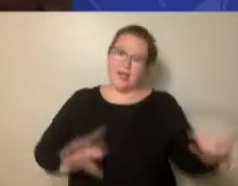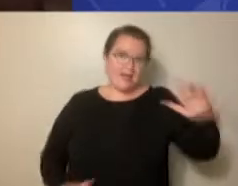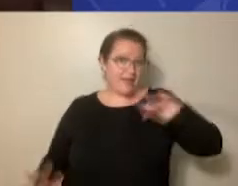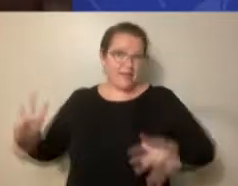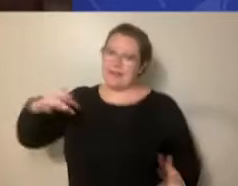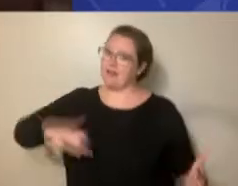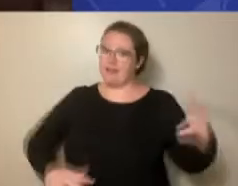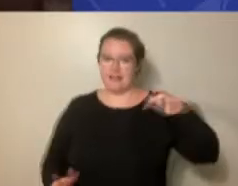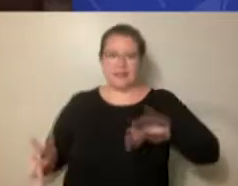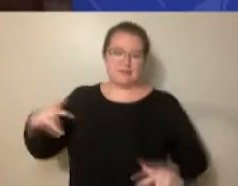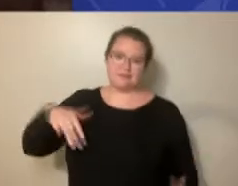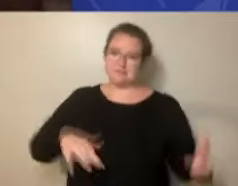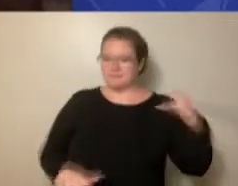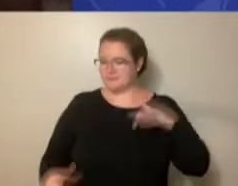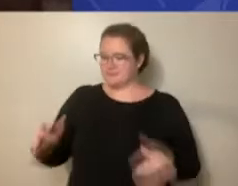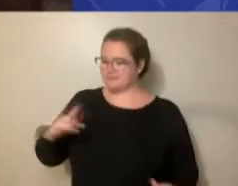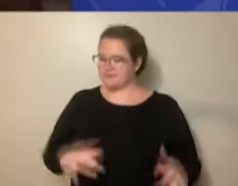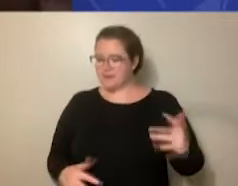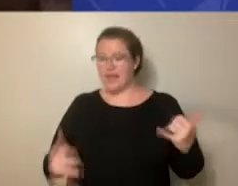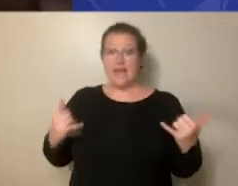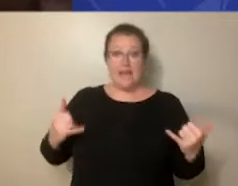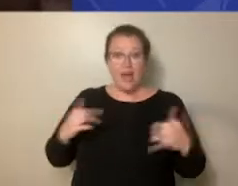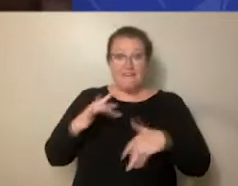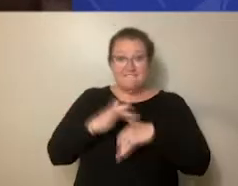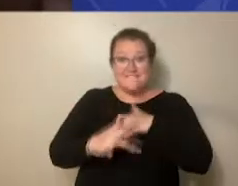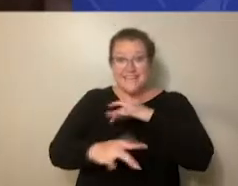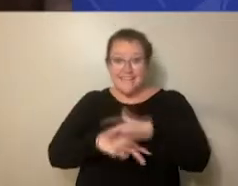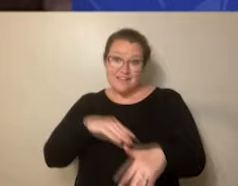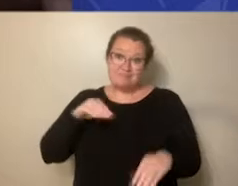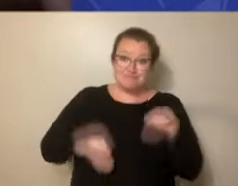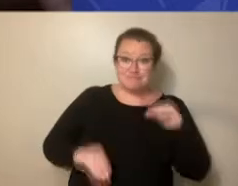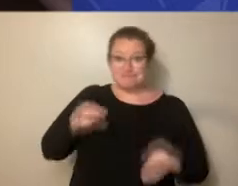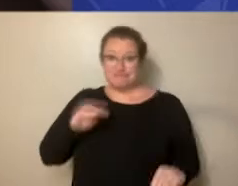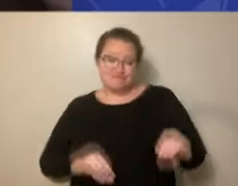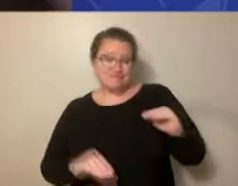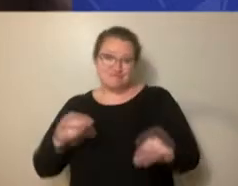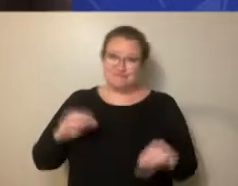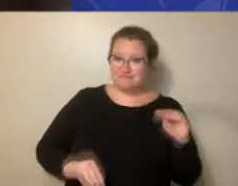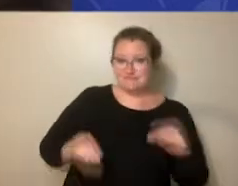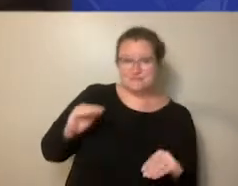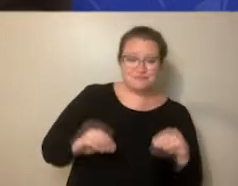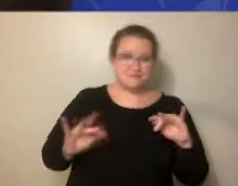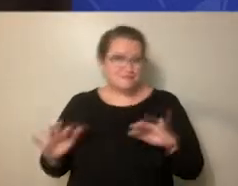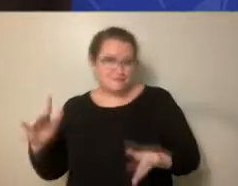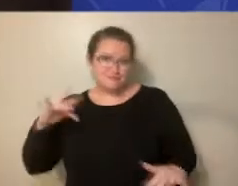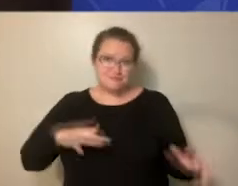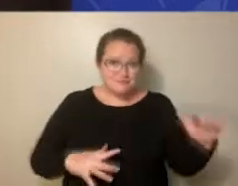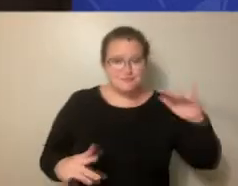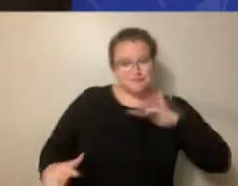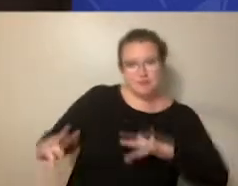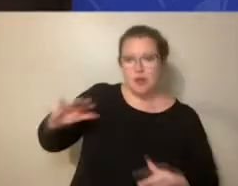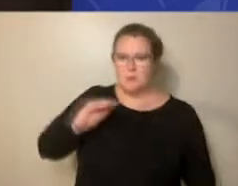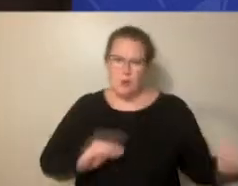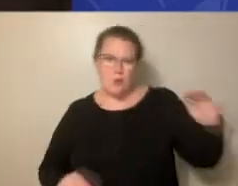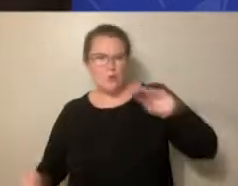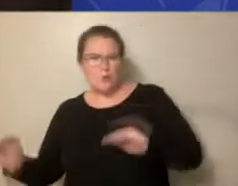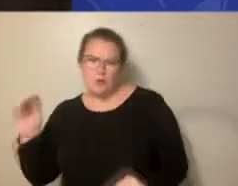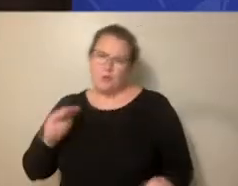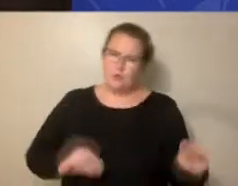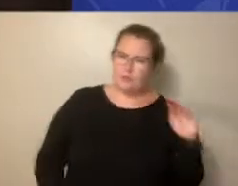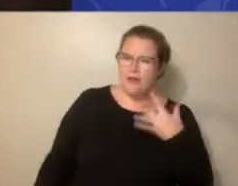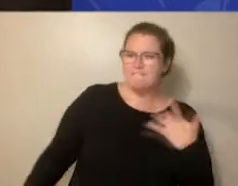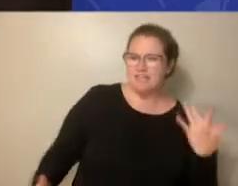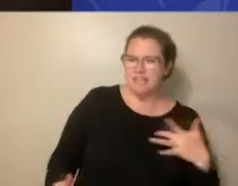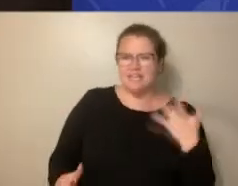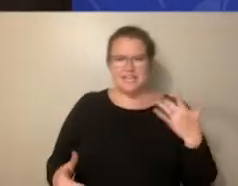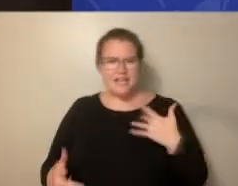And wiggling. And down through your toes. And down through your toes. Everybody's wiggling and feel it through